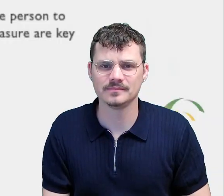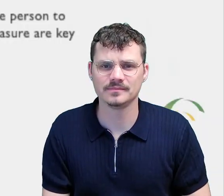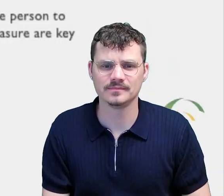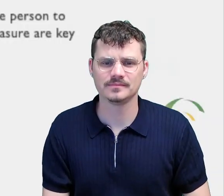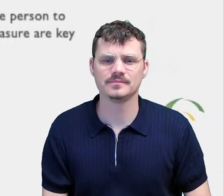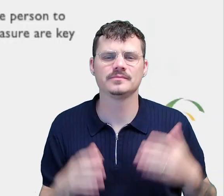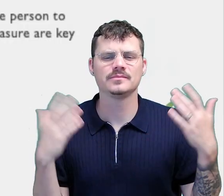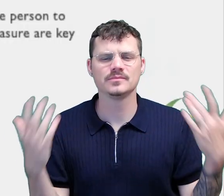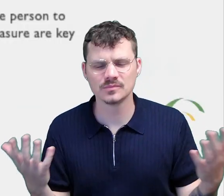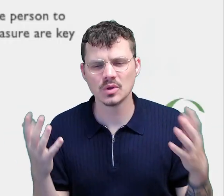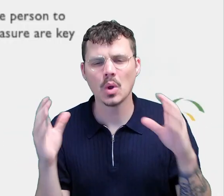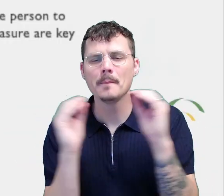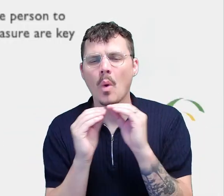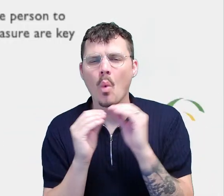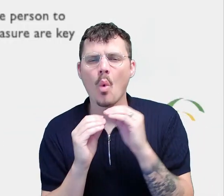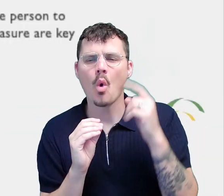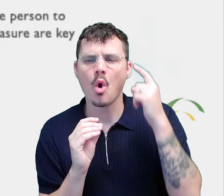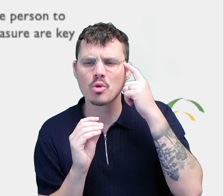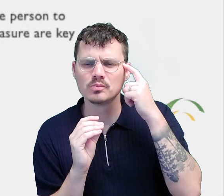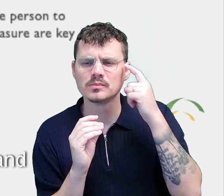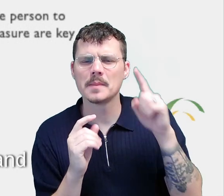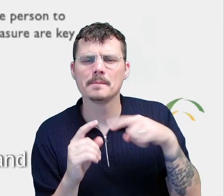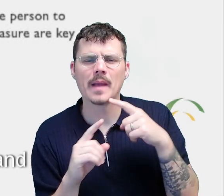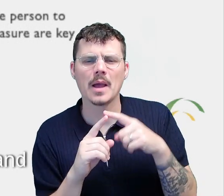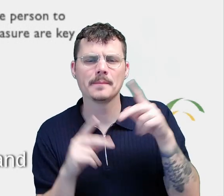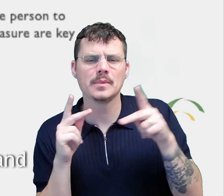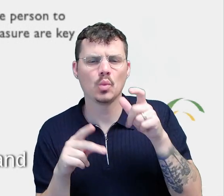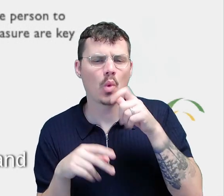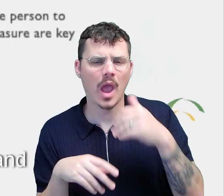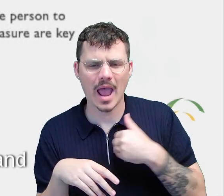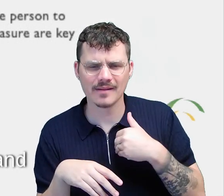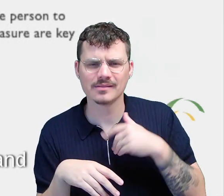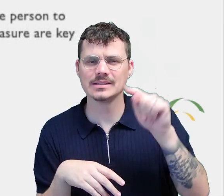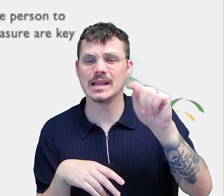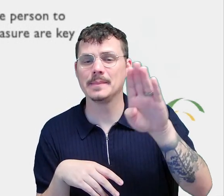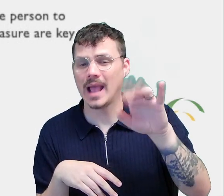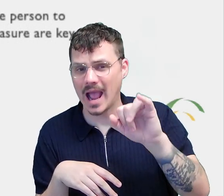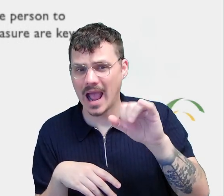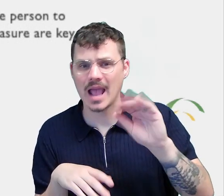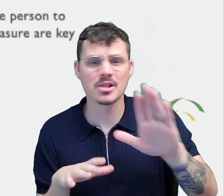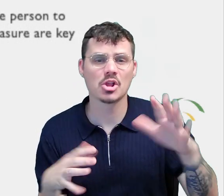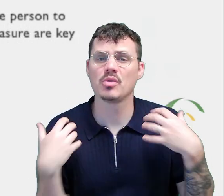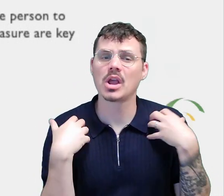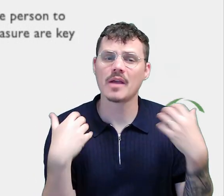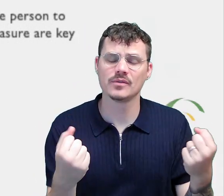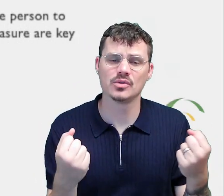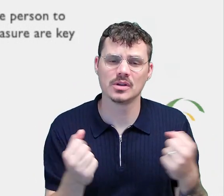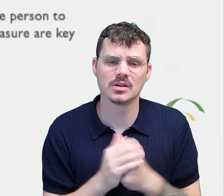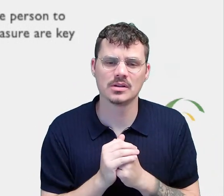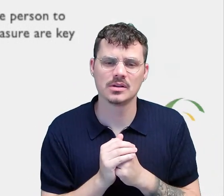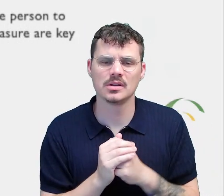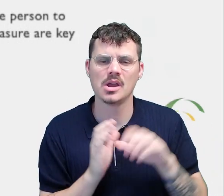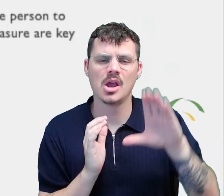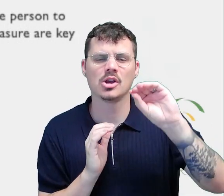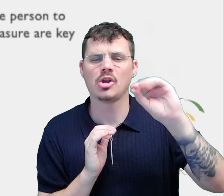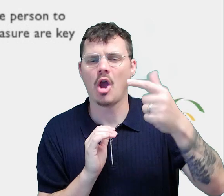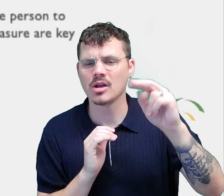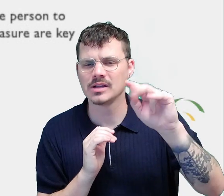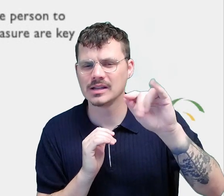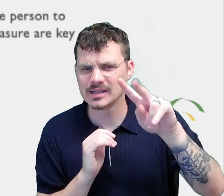So some more ideas about people with traumatic brain injuries and their recovery.